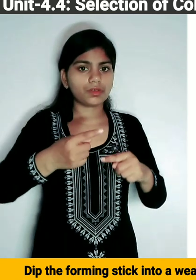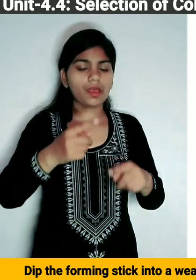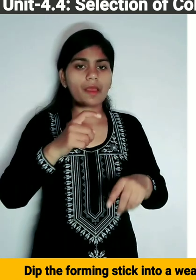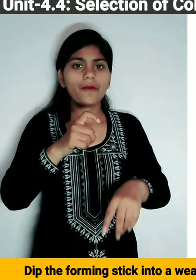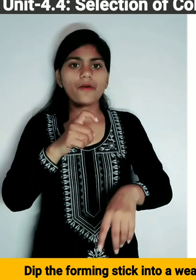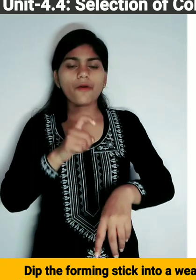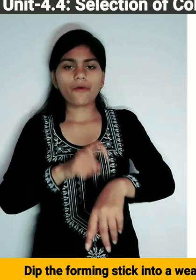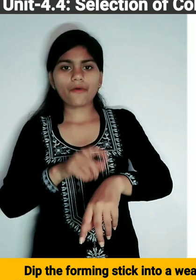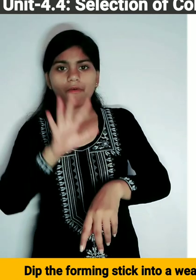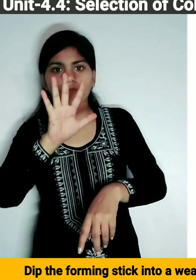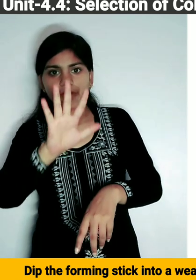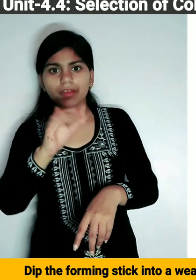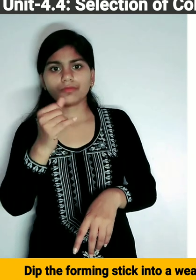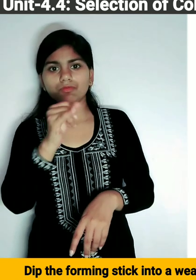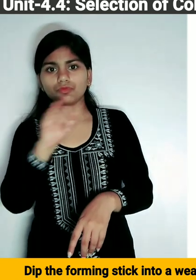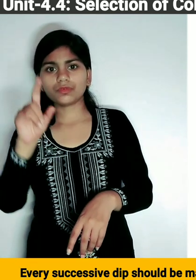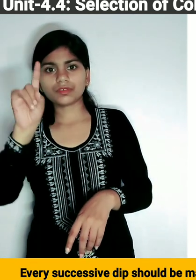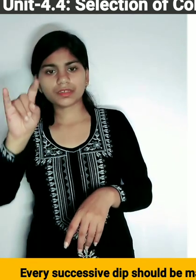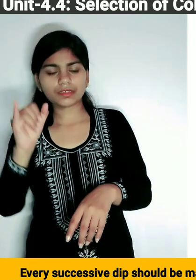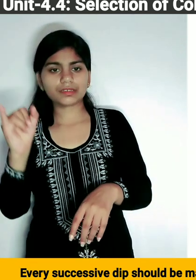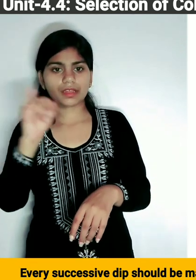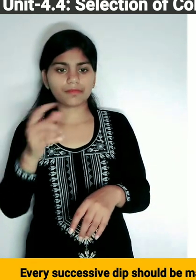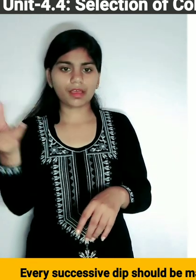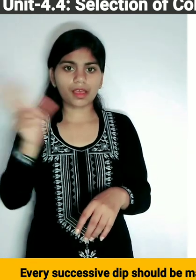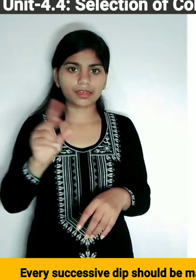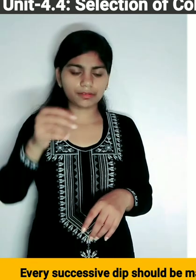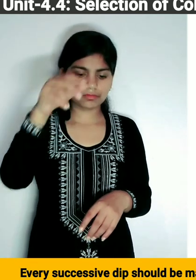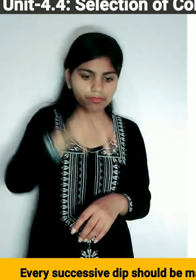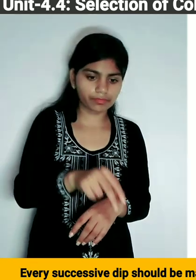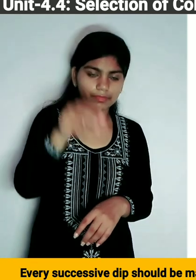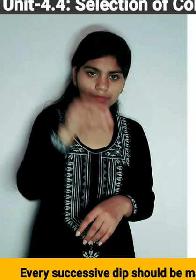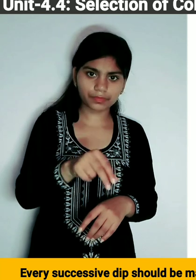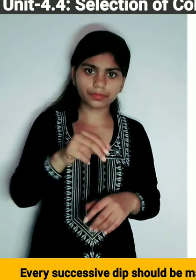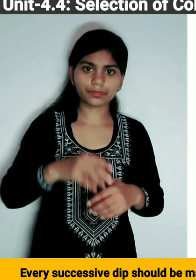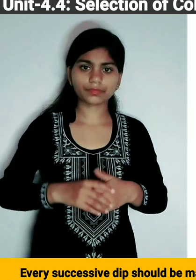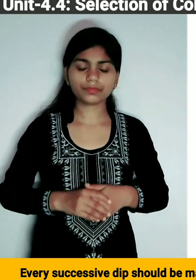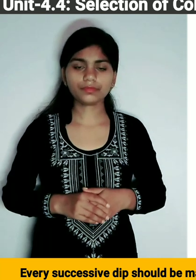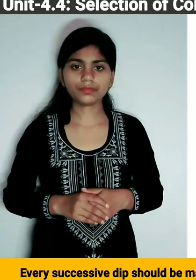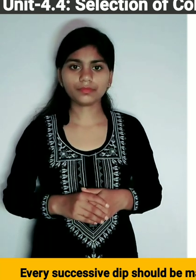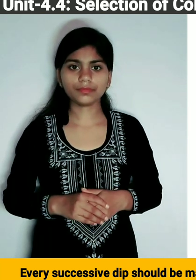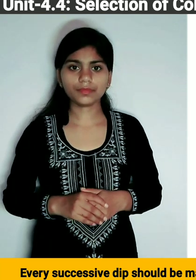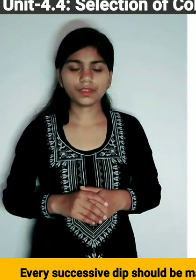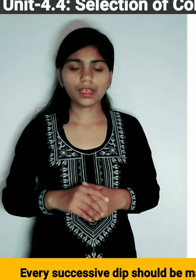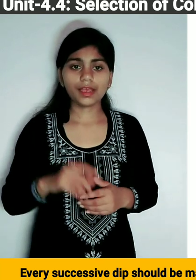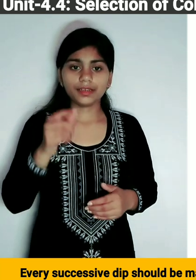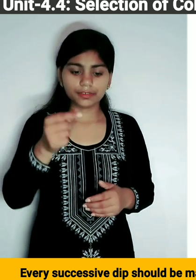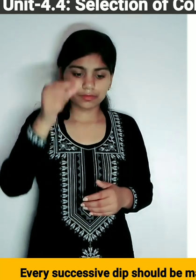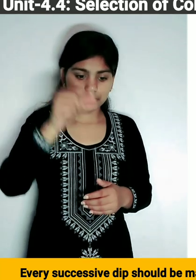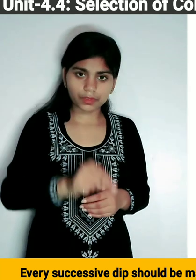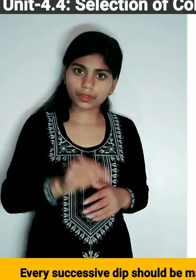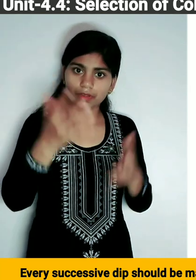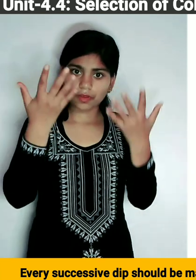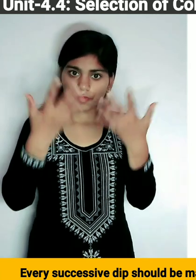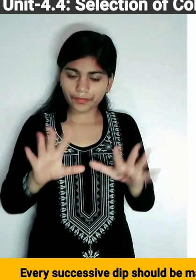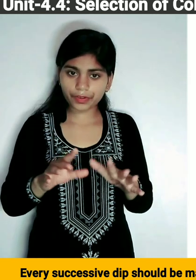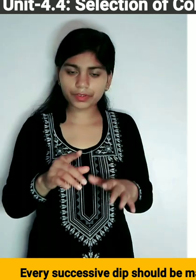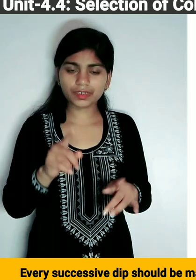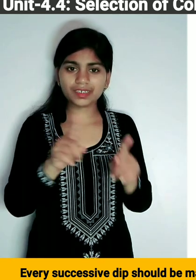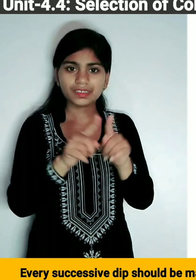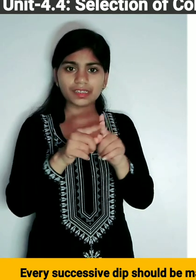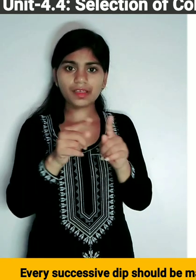5 to 6 meters. Every successive dip should be made at least